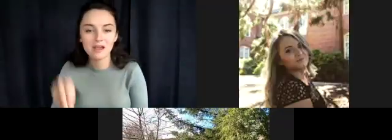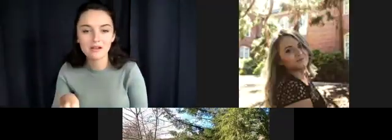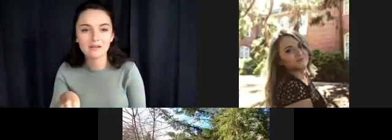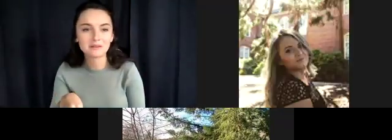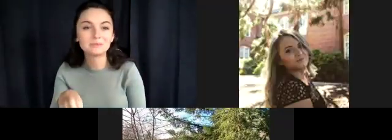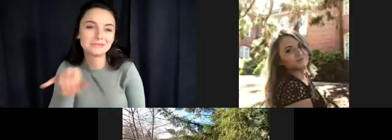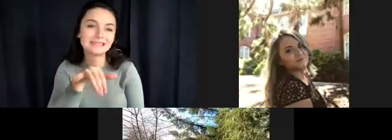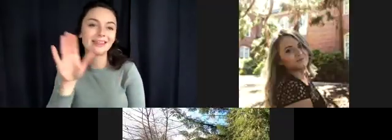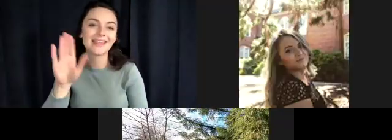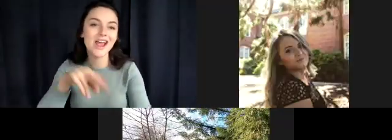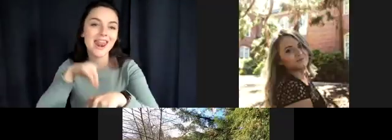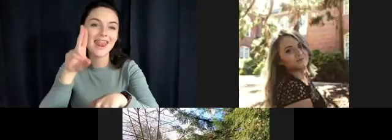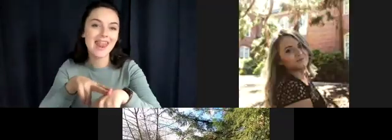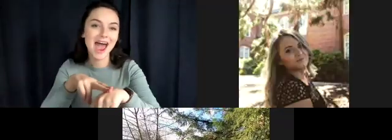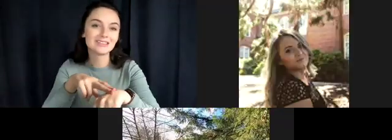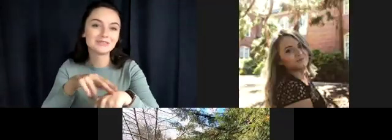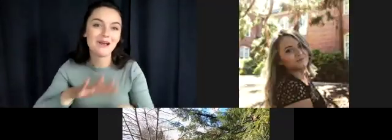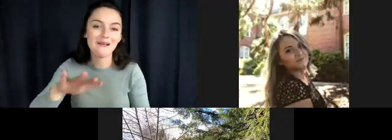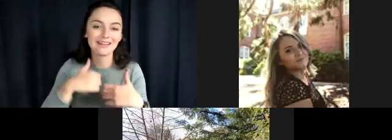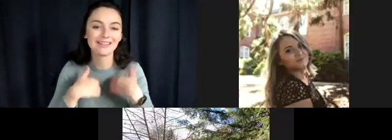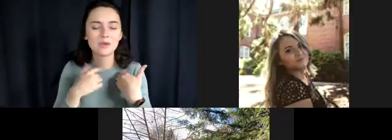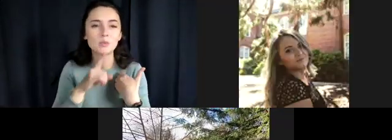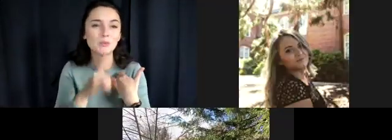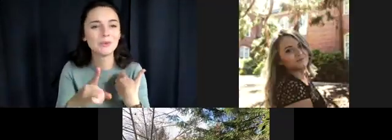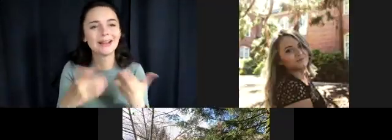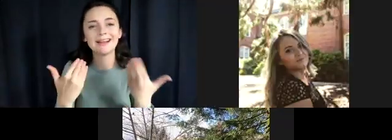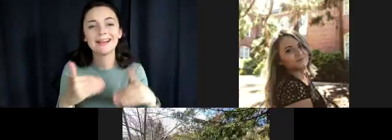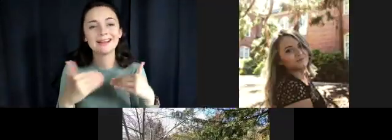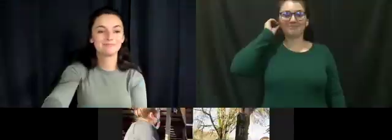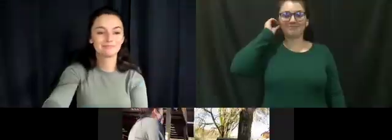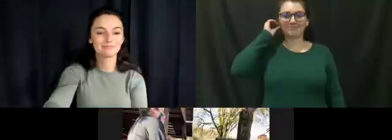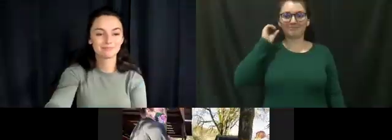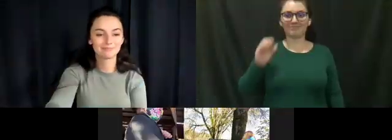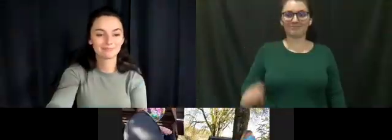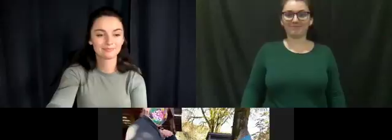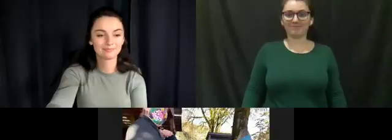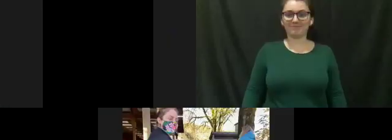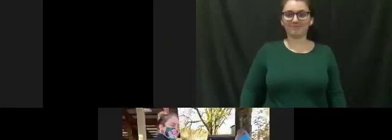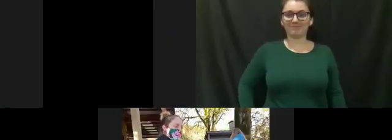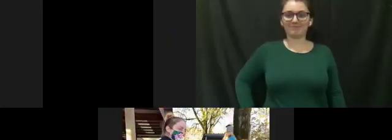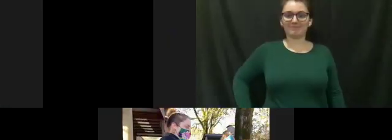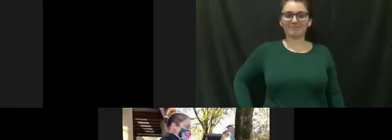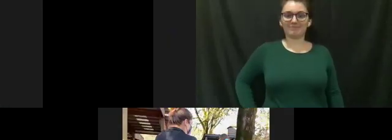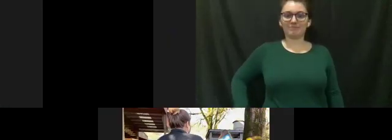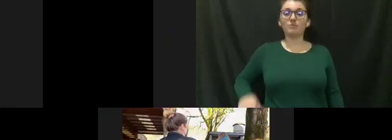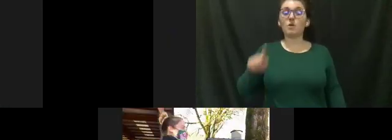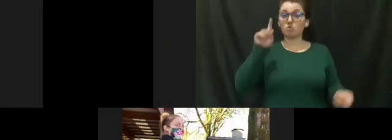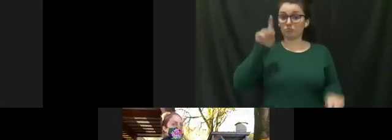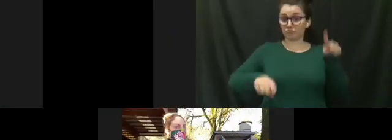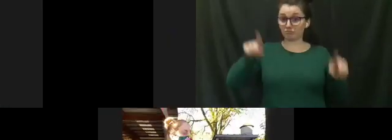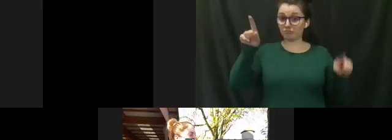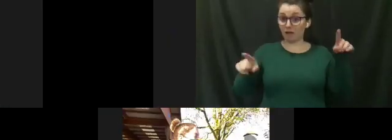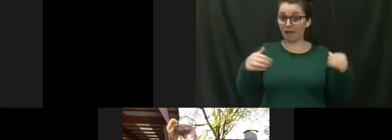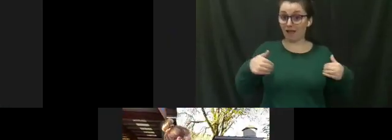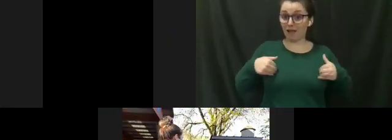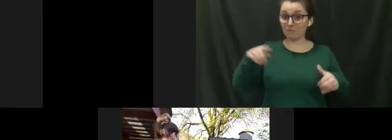natural habitat. So it's a really special feature that we are super happy to have here. A variety of different animals that you guys are going to get to